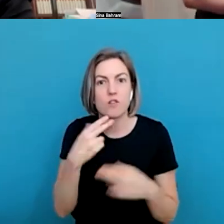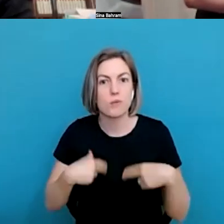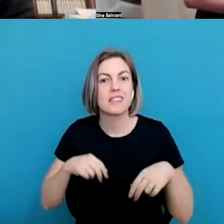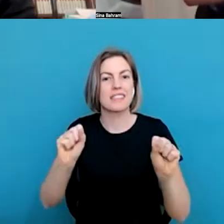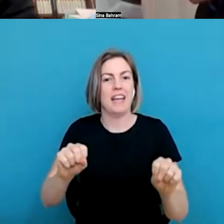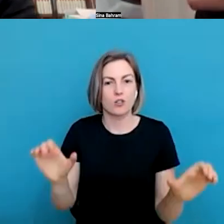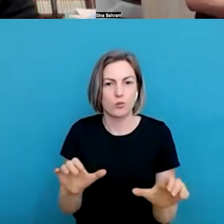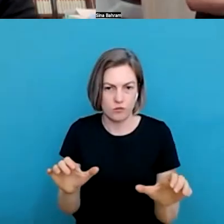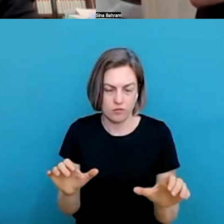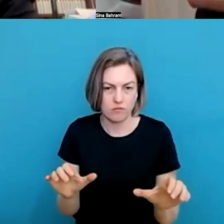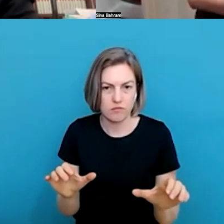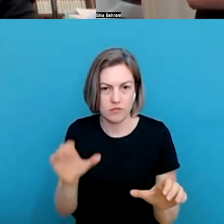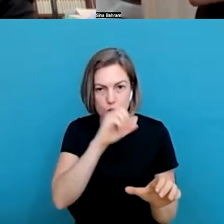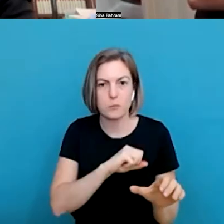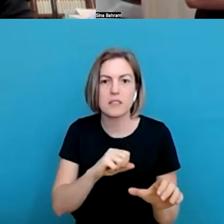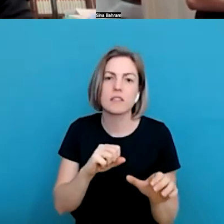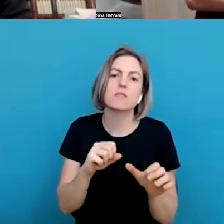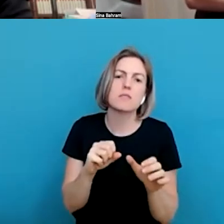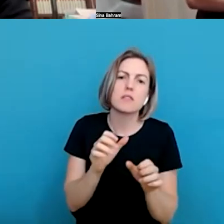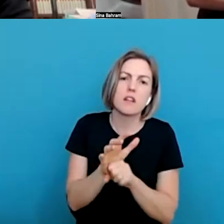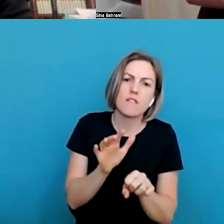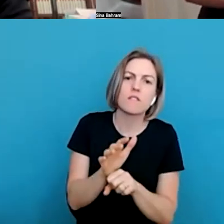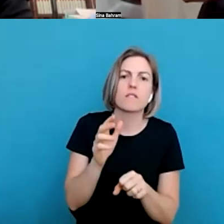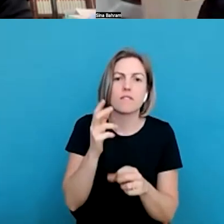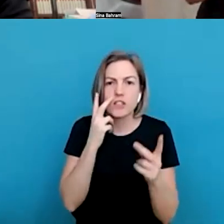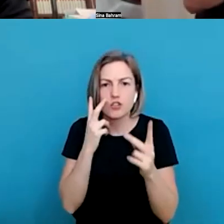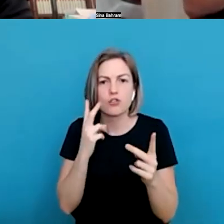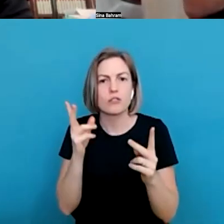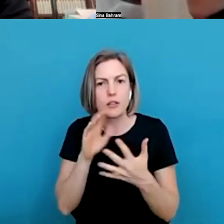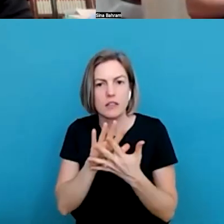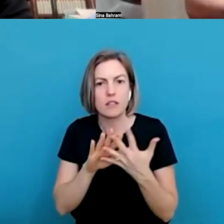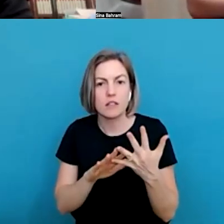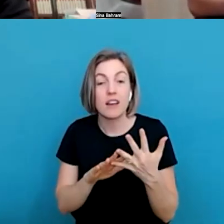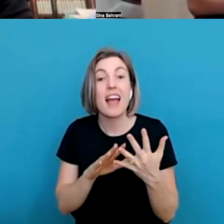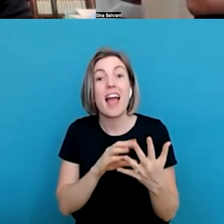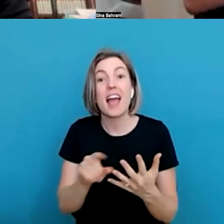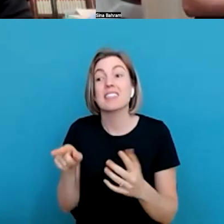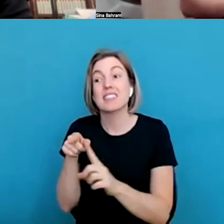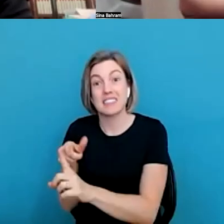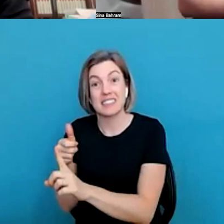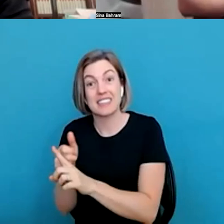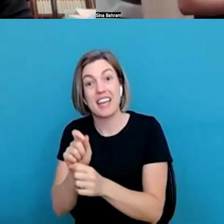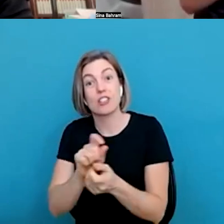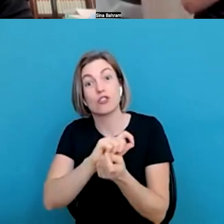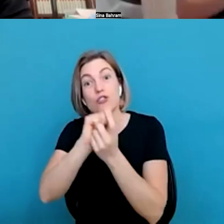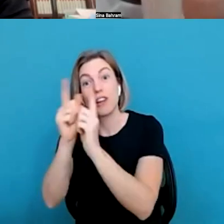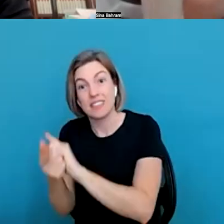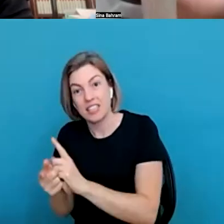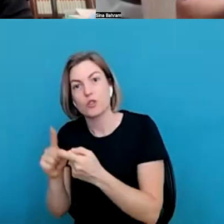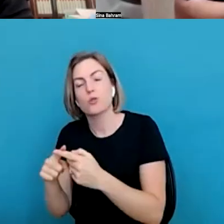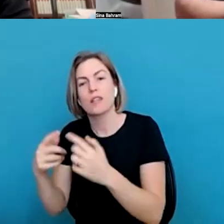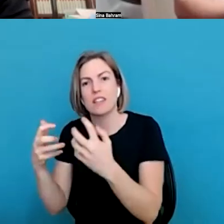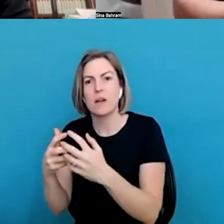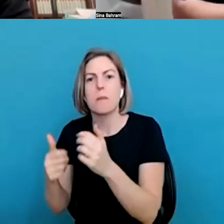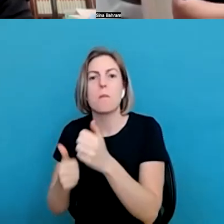assuming nominal vision, hearing, and these kinds of things, and then able to translate that into an interface that's most